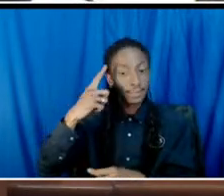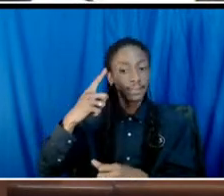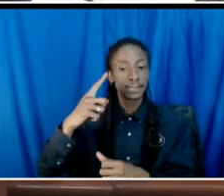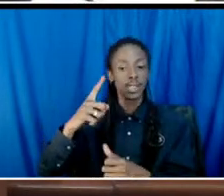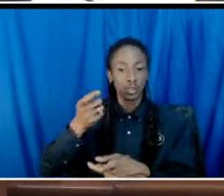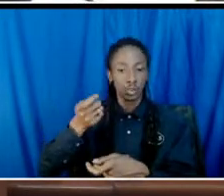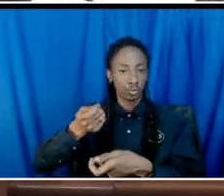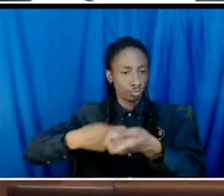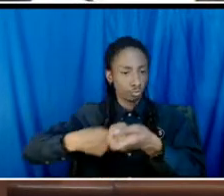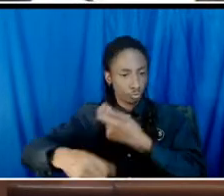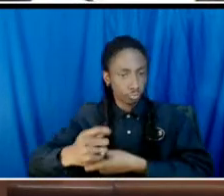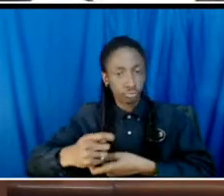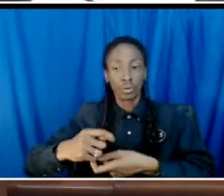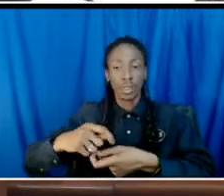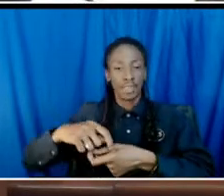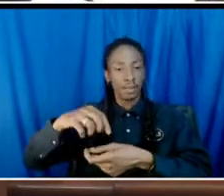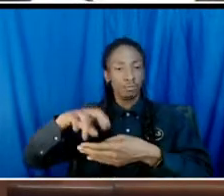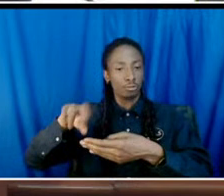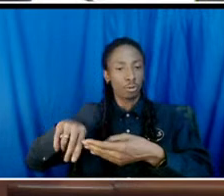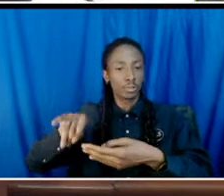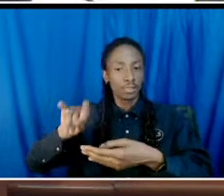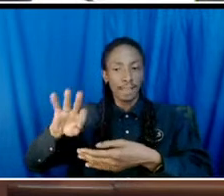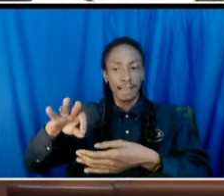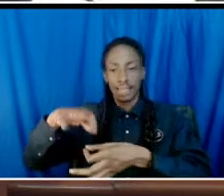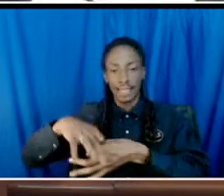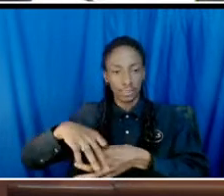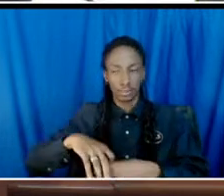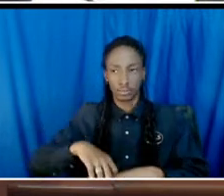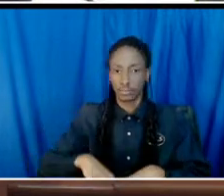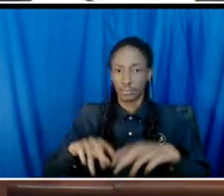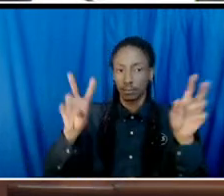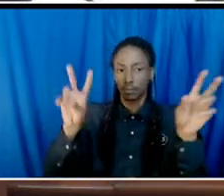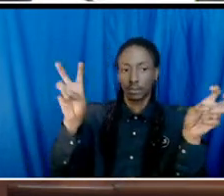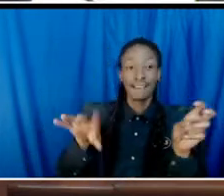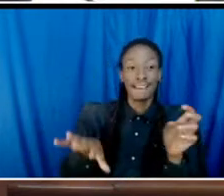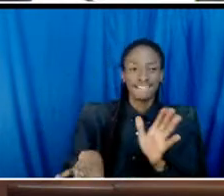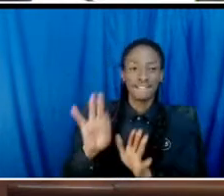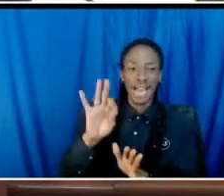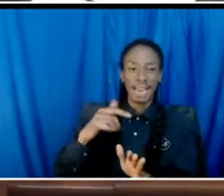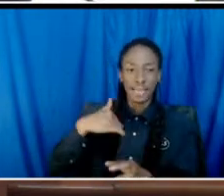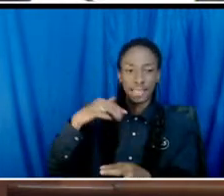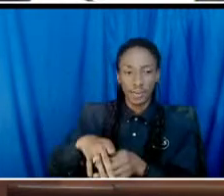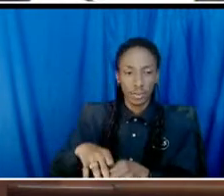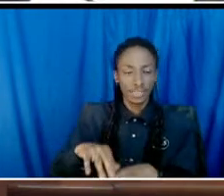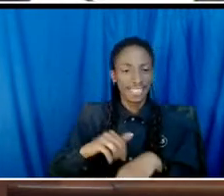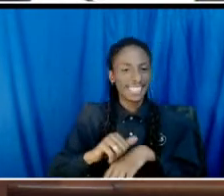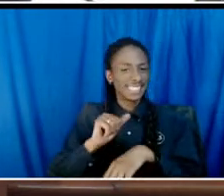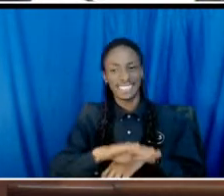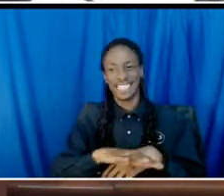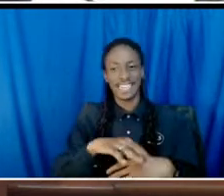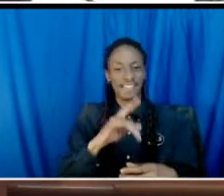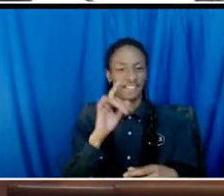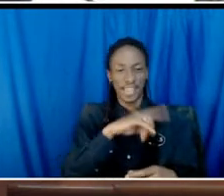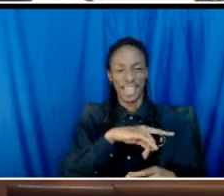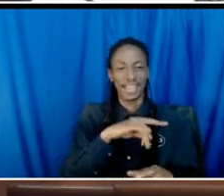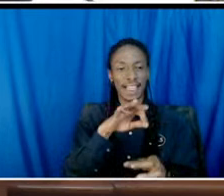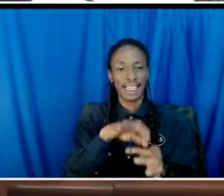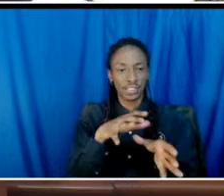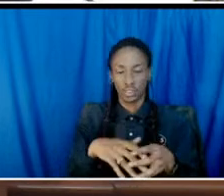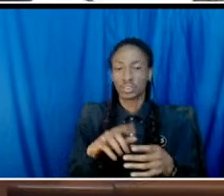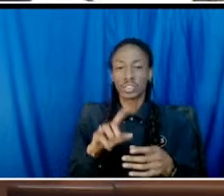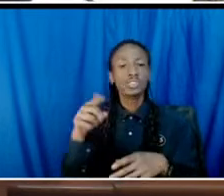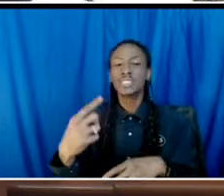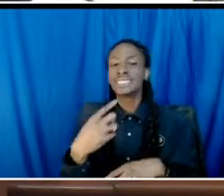election, find me the votes, send fake electors, just say the election was corrupt. Along the